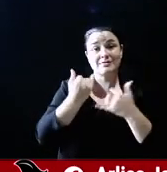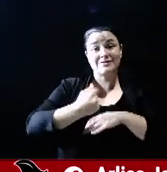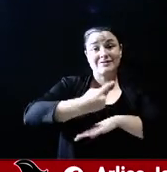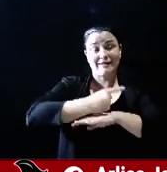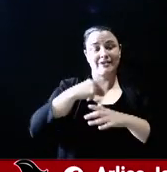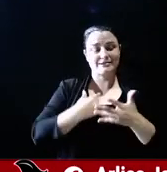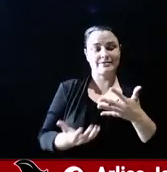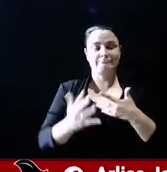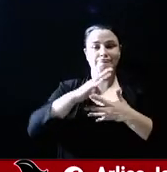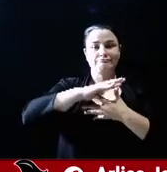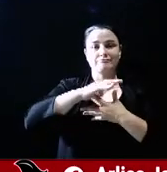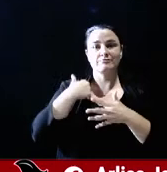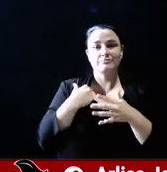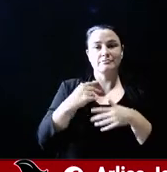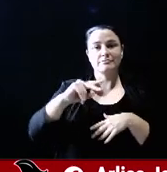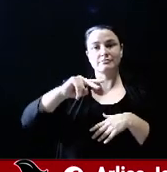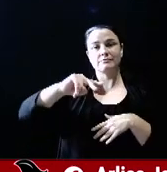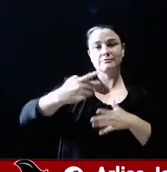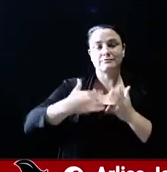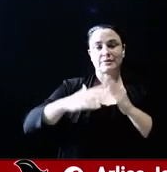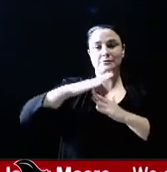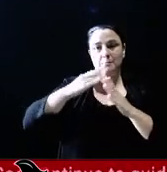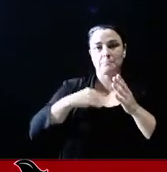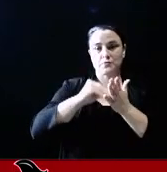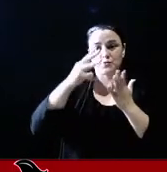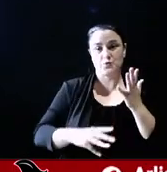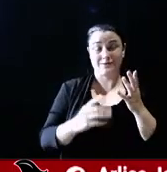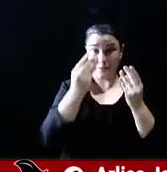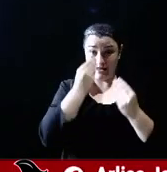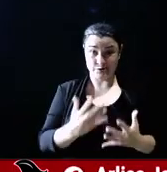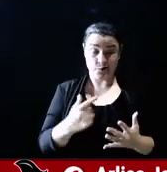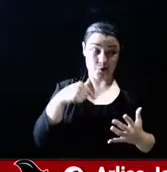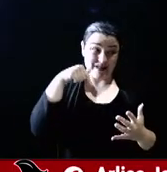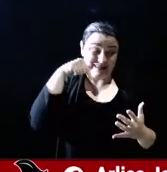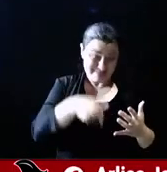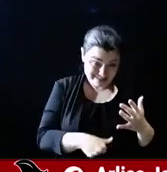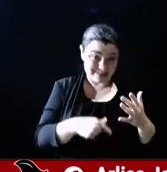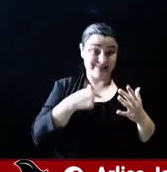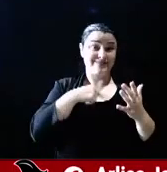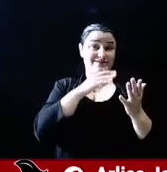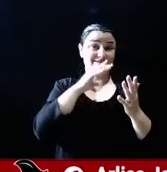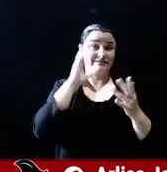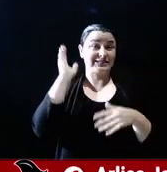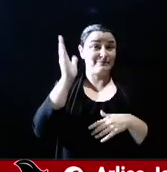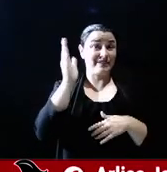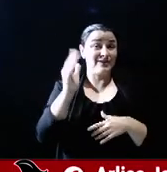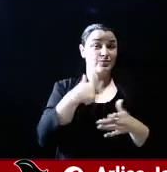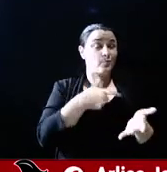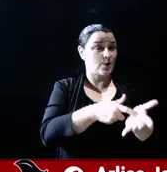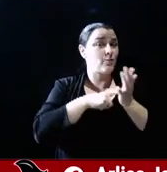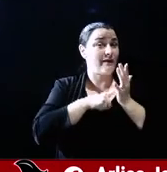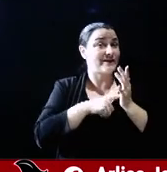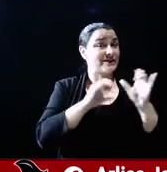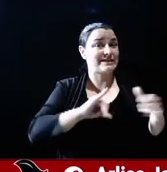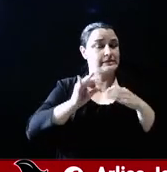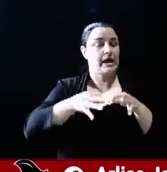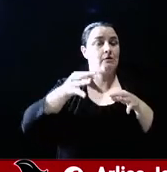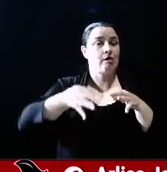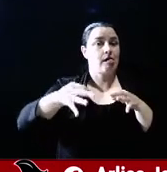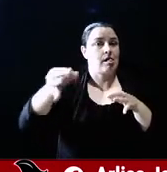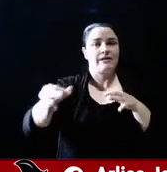class. Before I start, I want to mention that this speech required as much procrastinating as the many assignments I have done throughout my public school